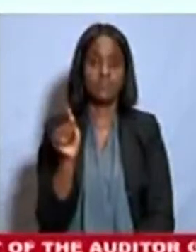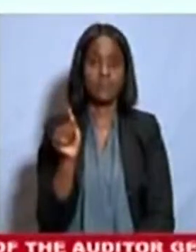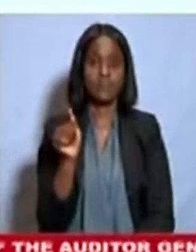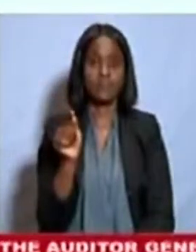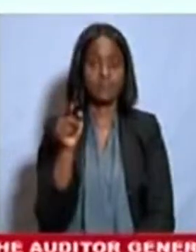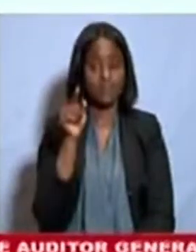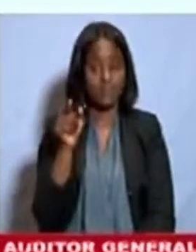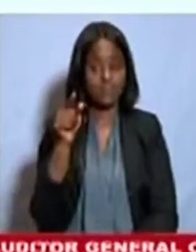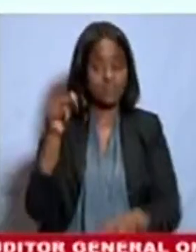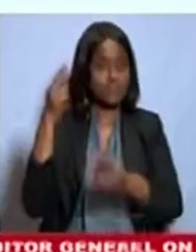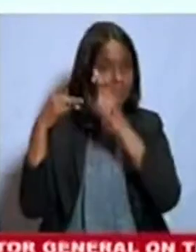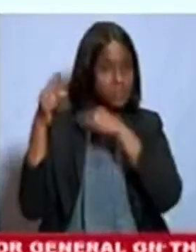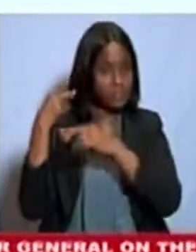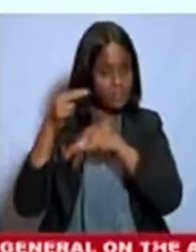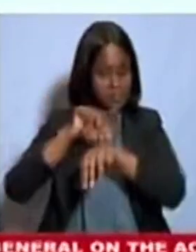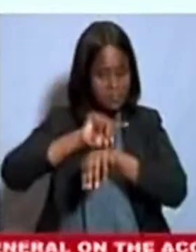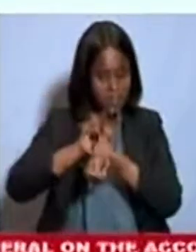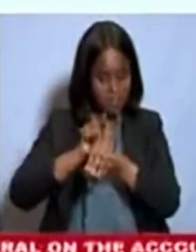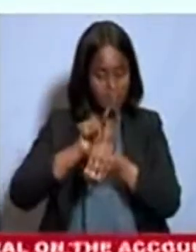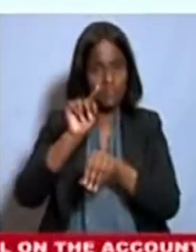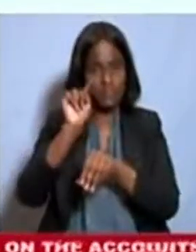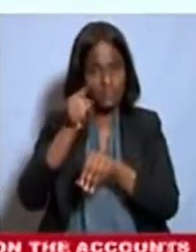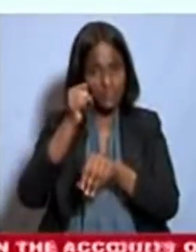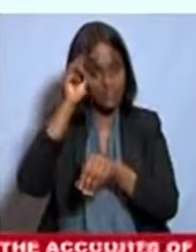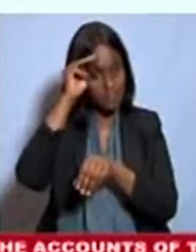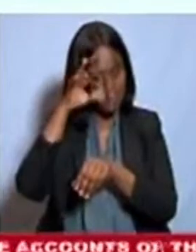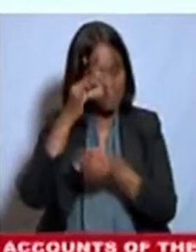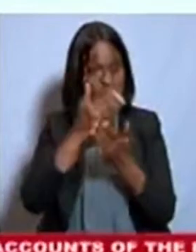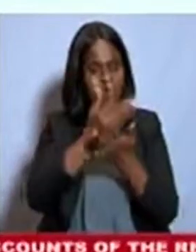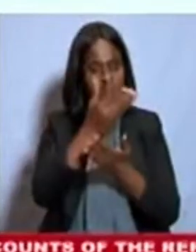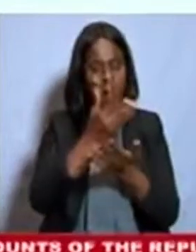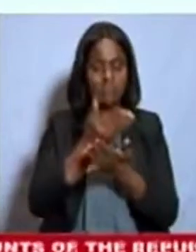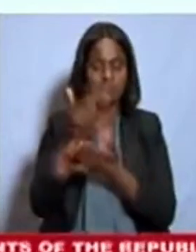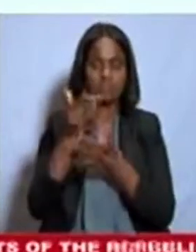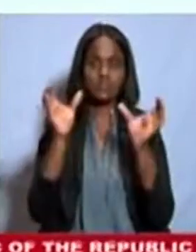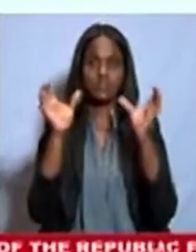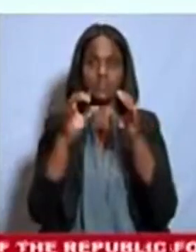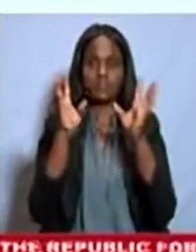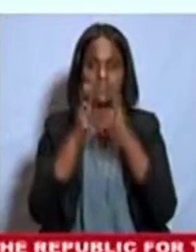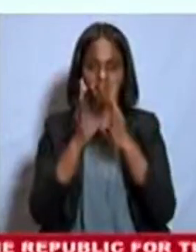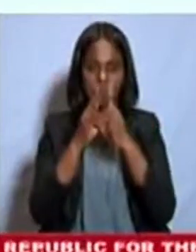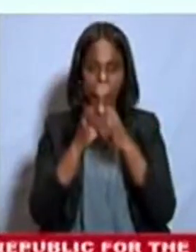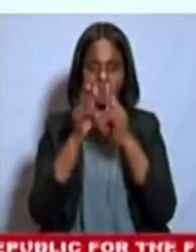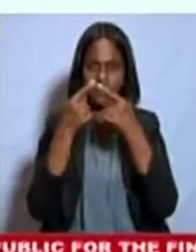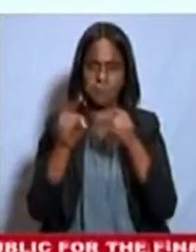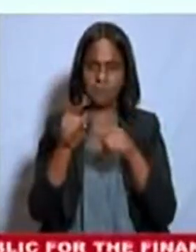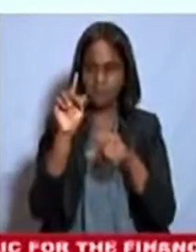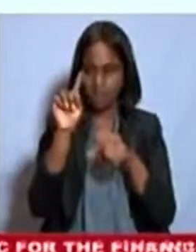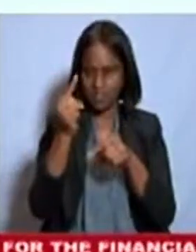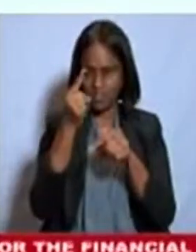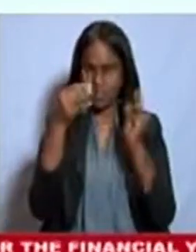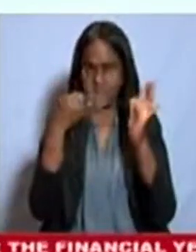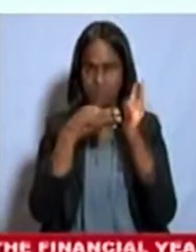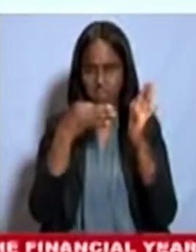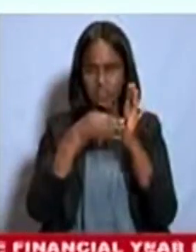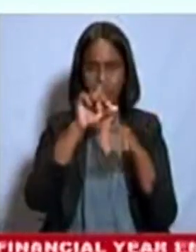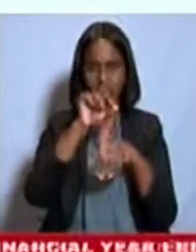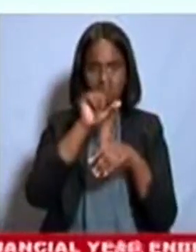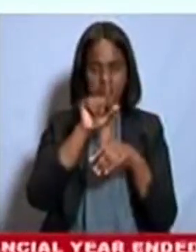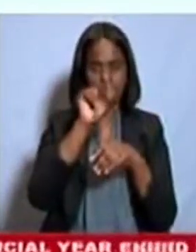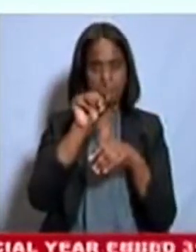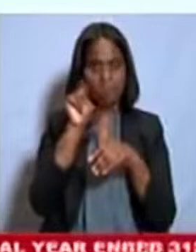A review of the minutes of the first Ministerial Procurement Committee meeting held on 1st February